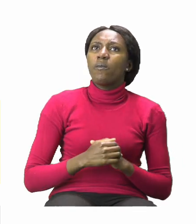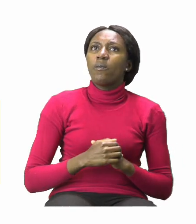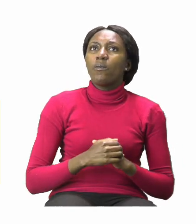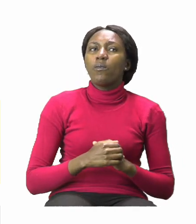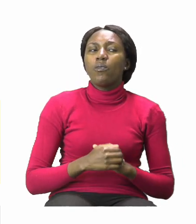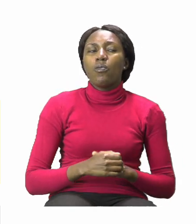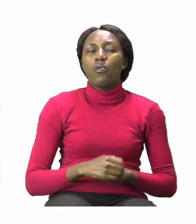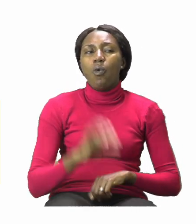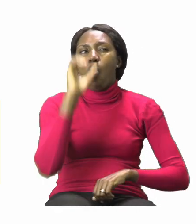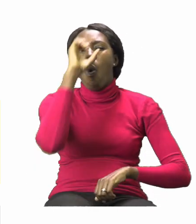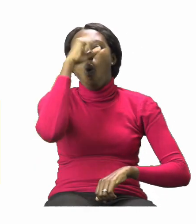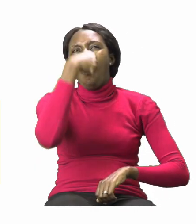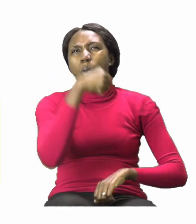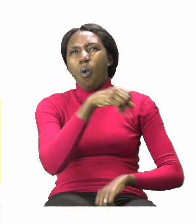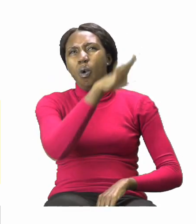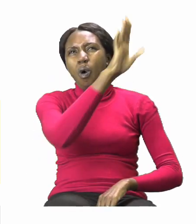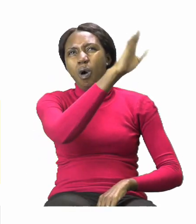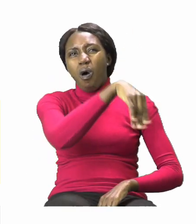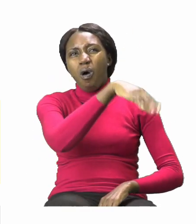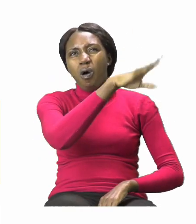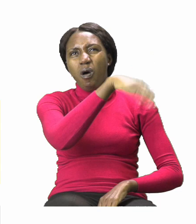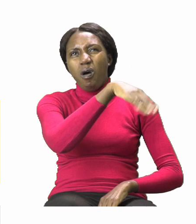"Little pigs,